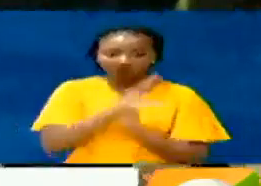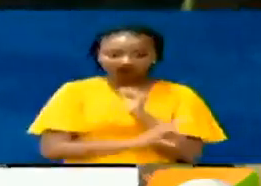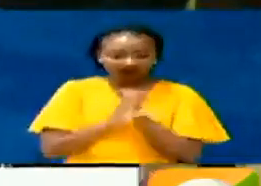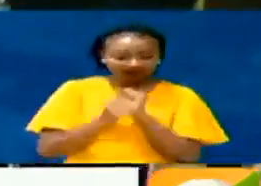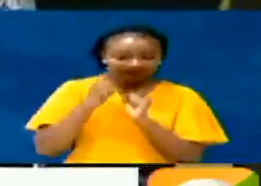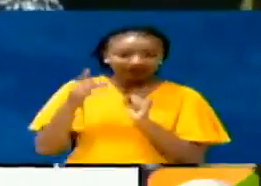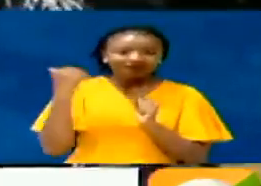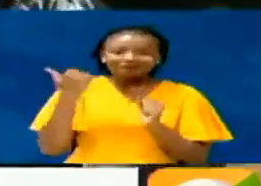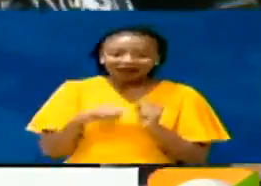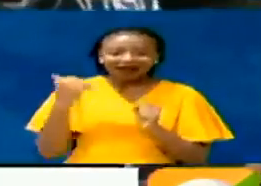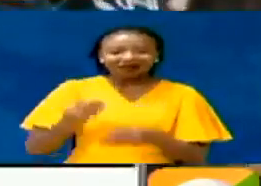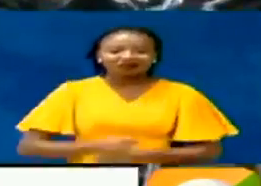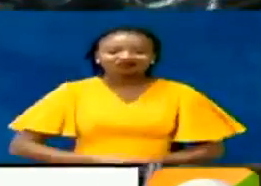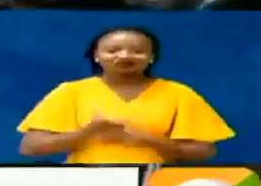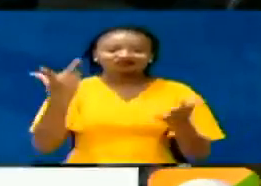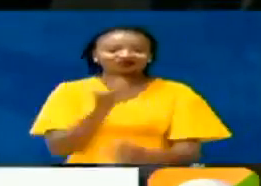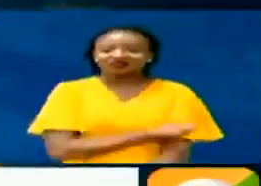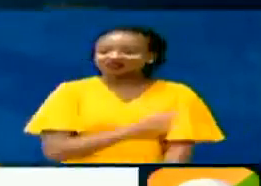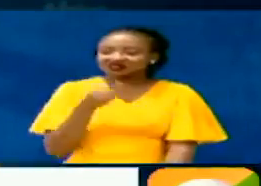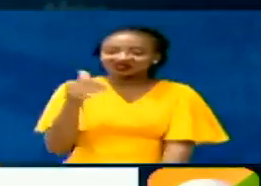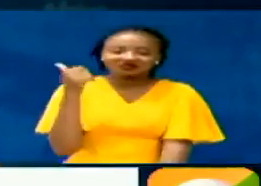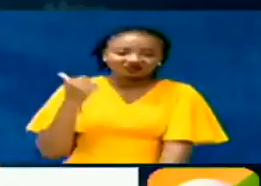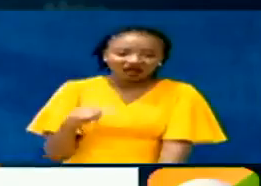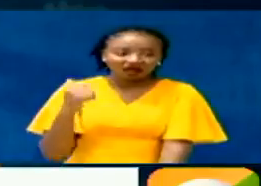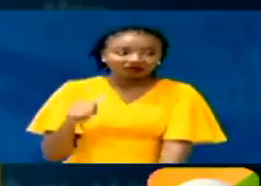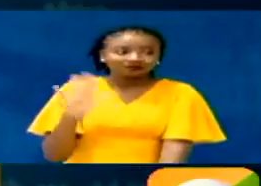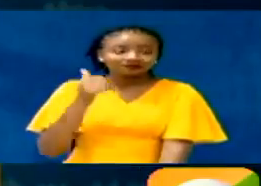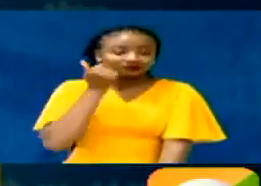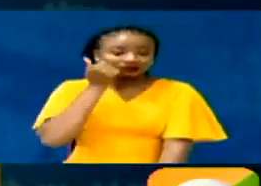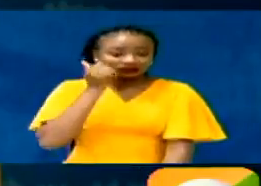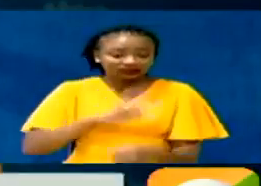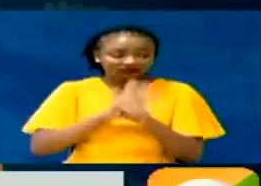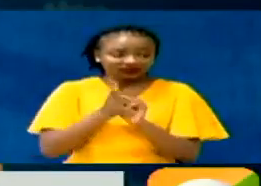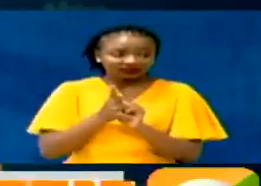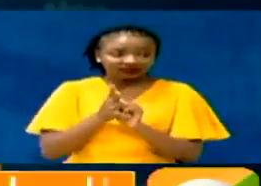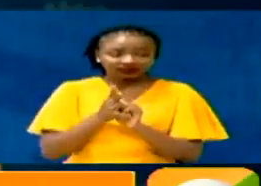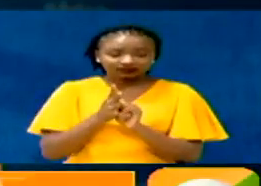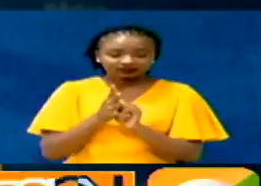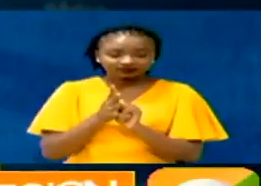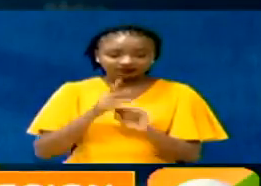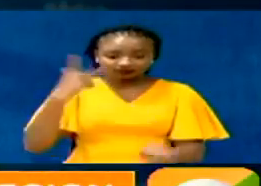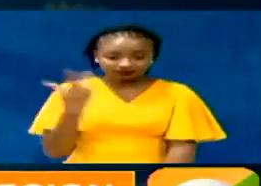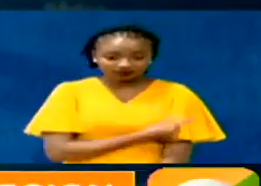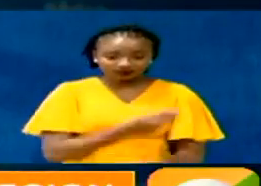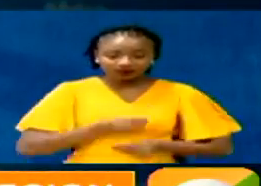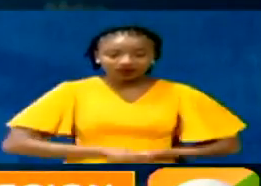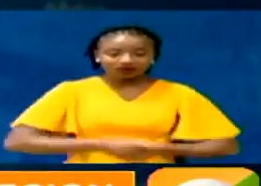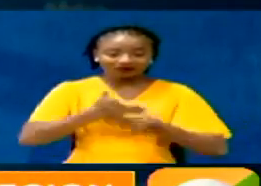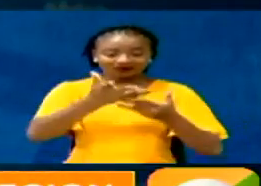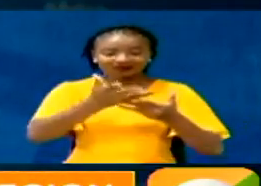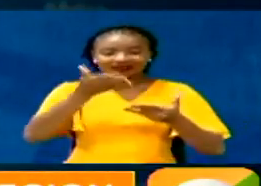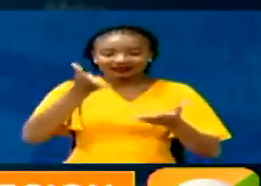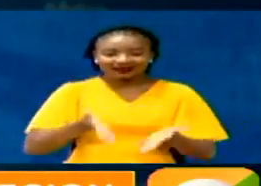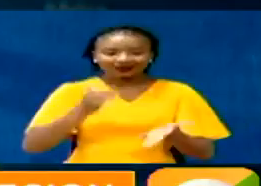not administered even a single dose of any vaccine. COVID-19 vaccine shipments to African countries have slowed down to a trickle